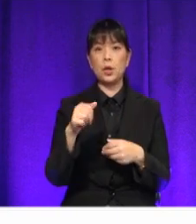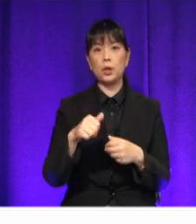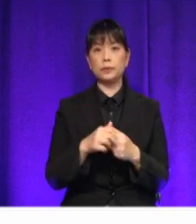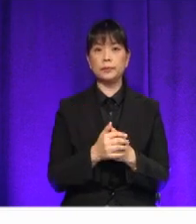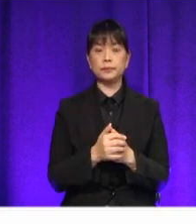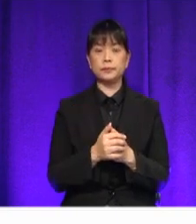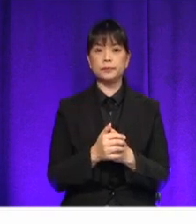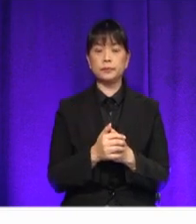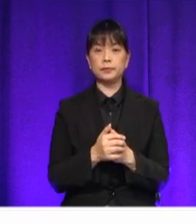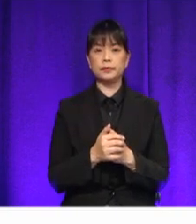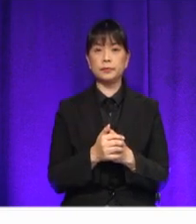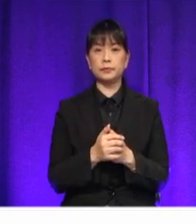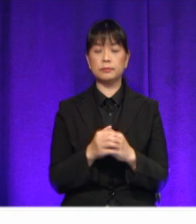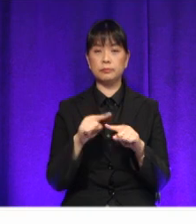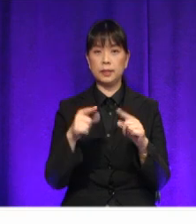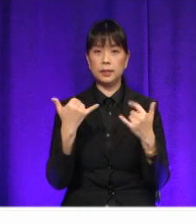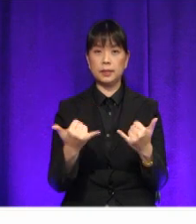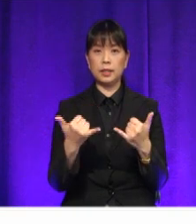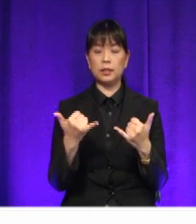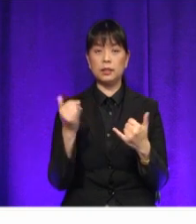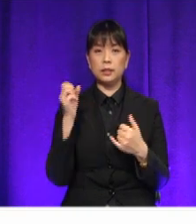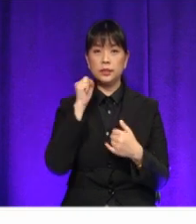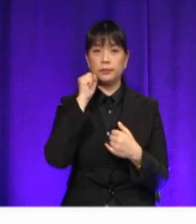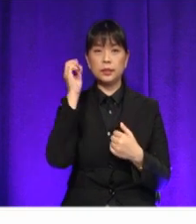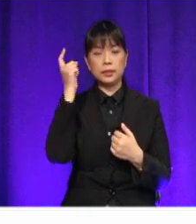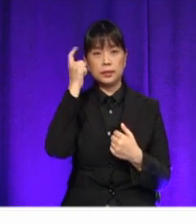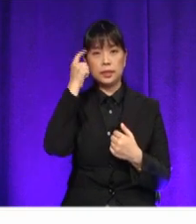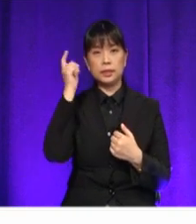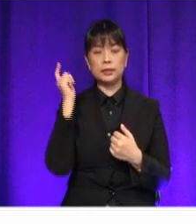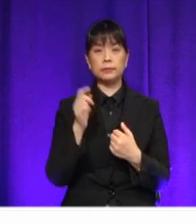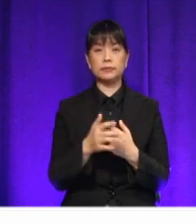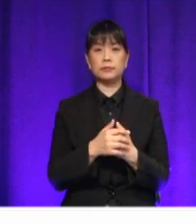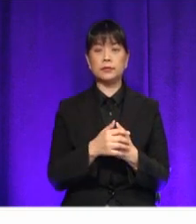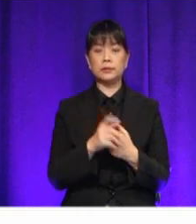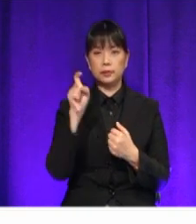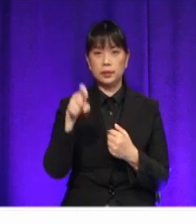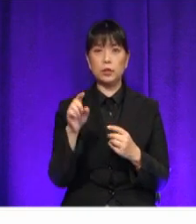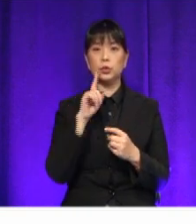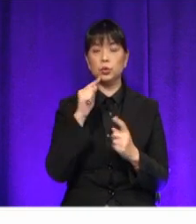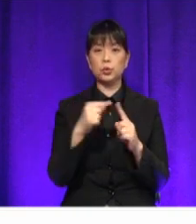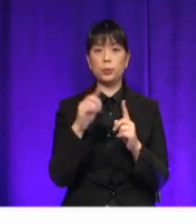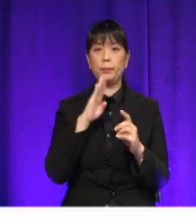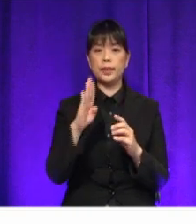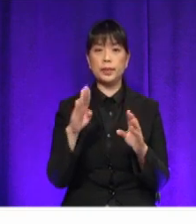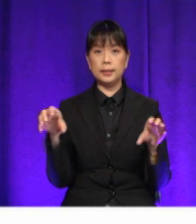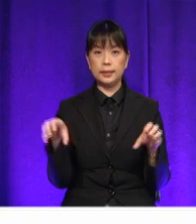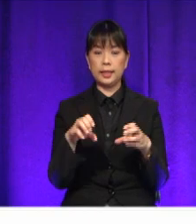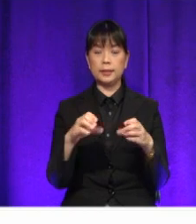of the students, but for now, I think these are the compulsory actions to be done, to be made